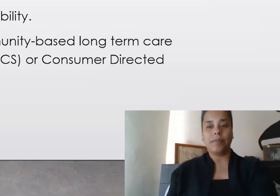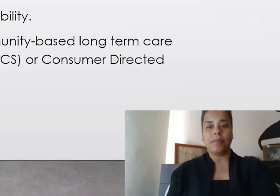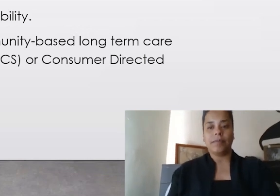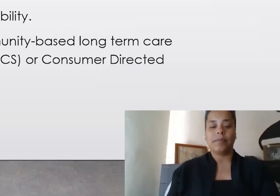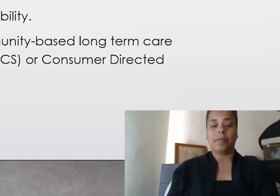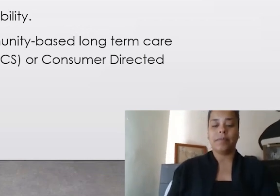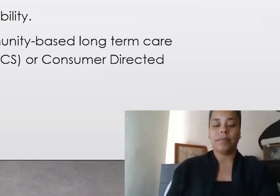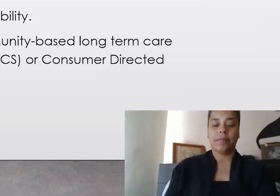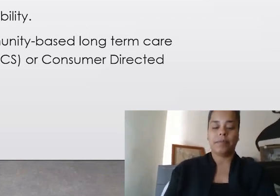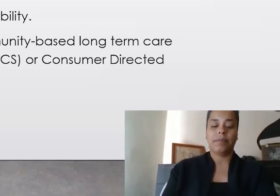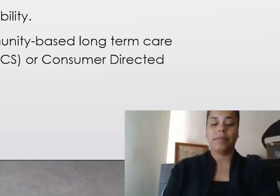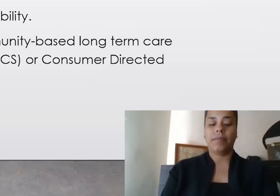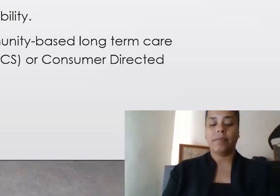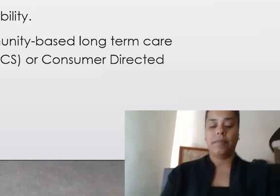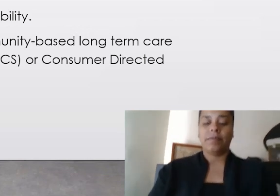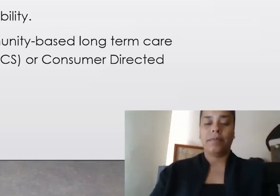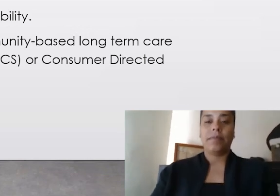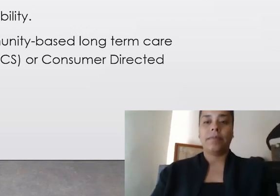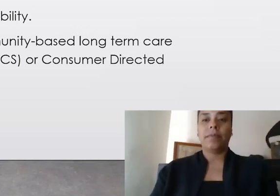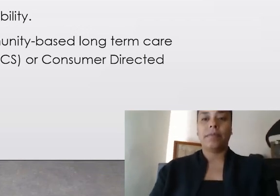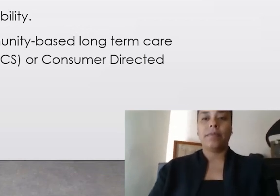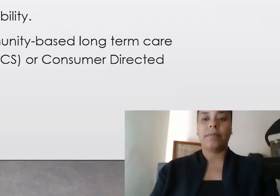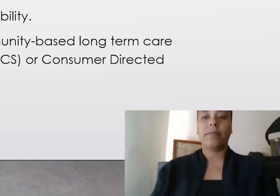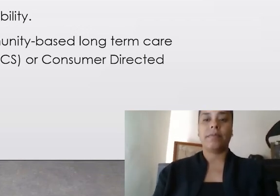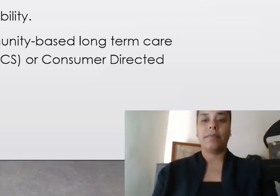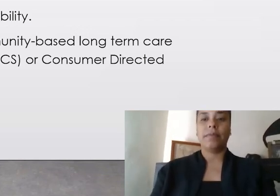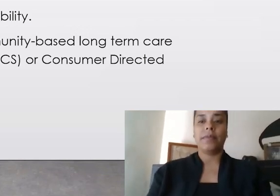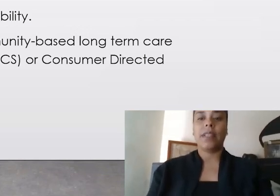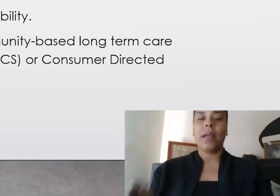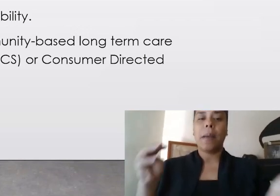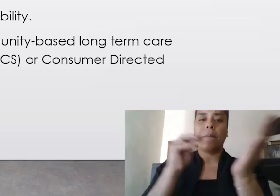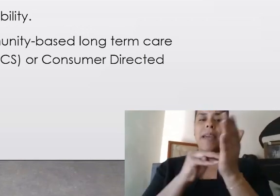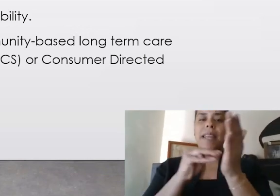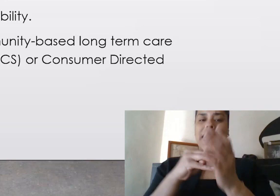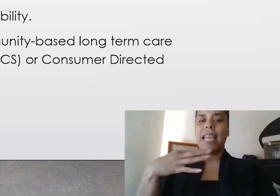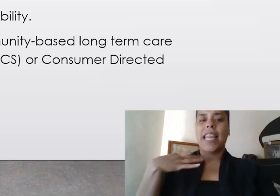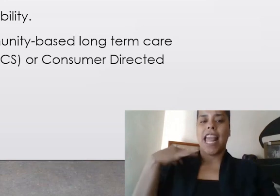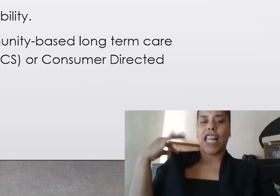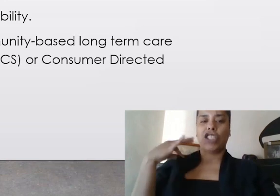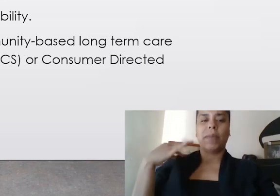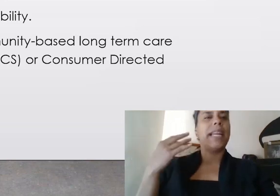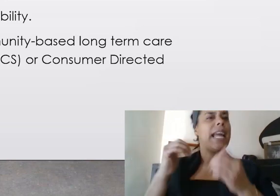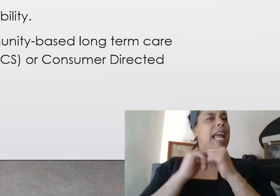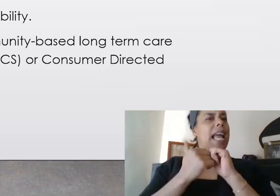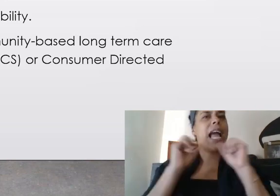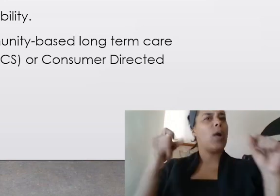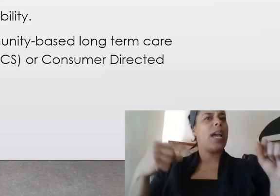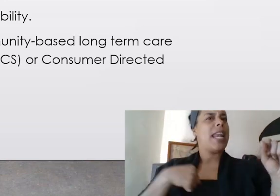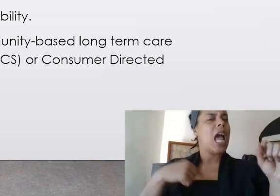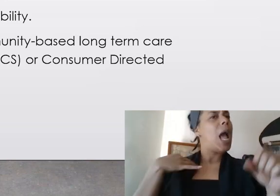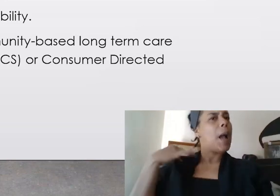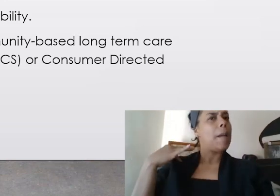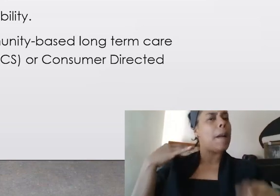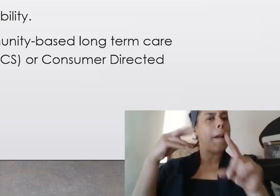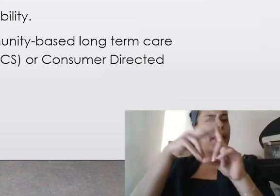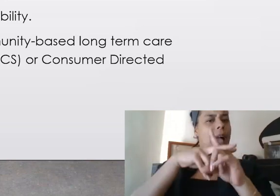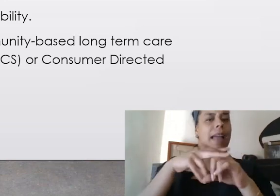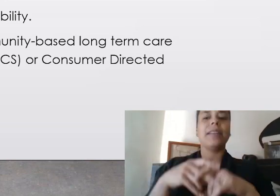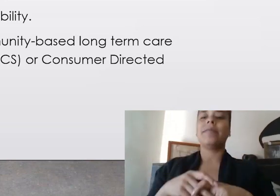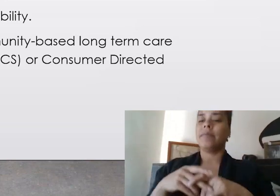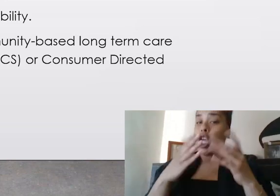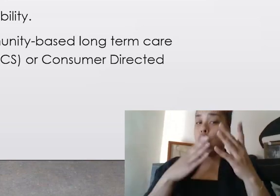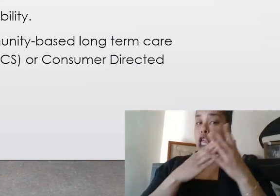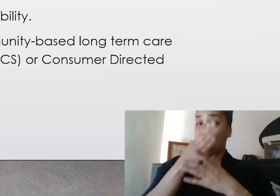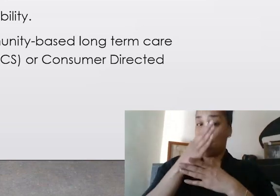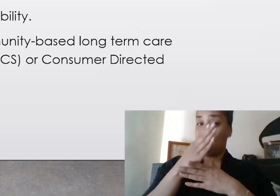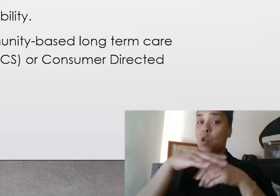Medicaid eligibility requirements. How can I apply for Medicaid? You can apply through your local Medicaid office.